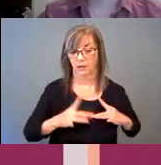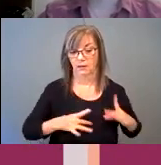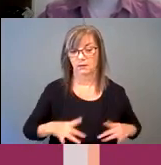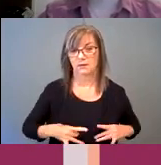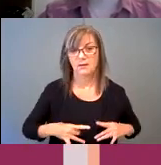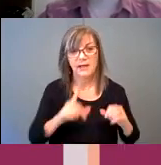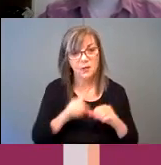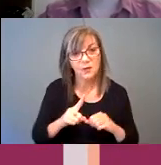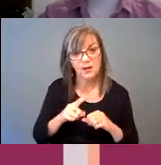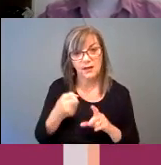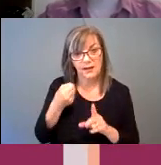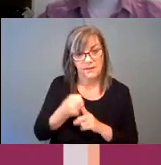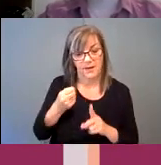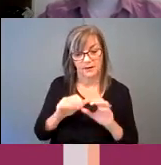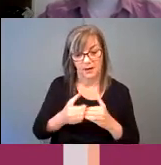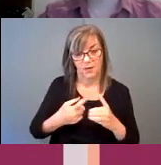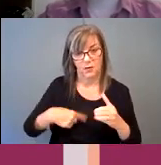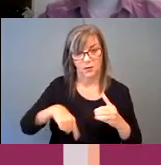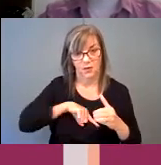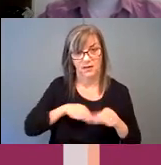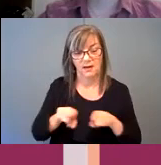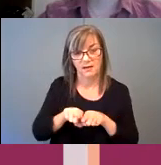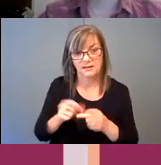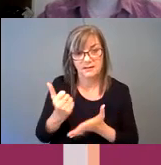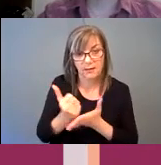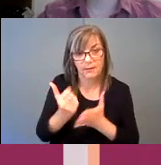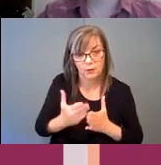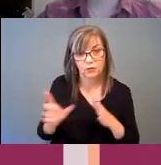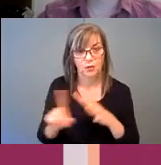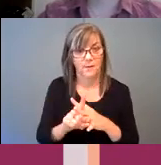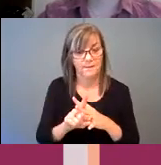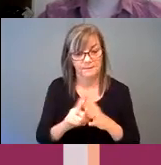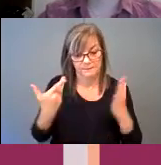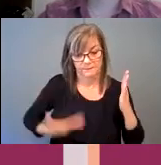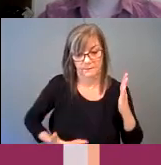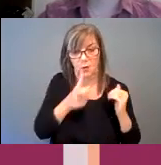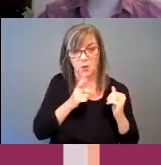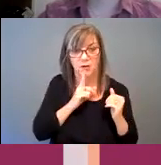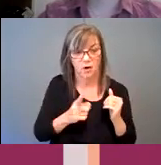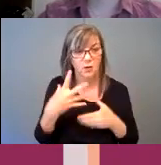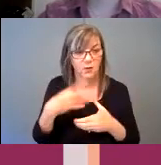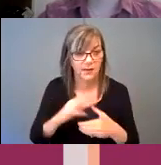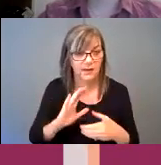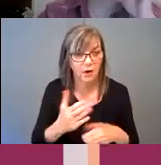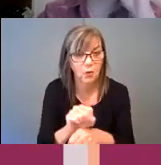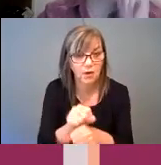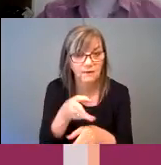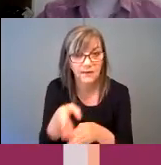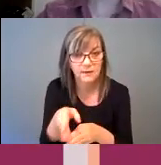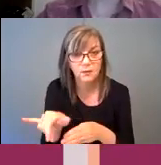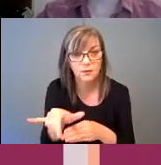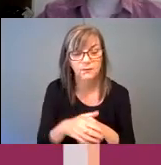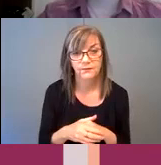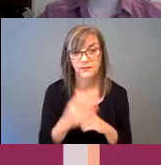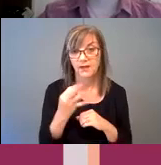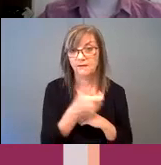that helpers show up in their work too. So that is something that's really important to keep in mind if you are someone who holds